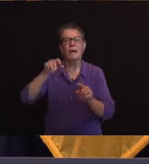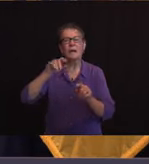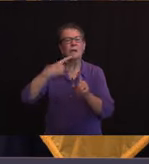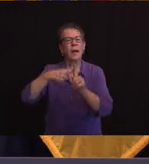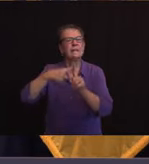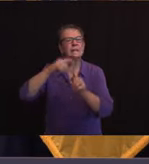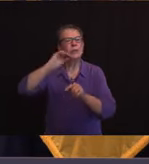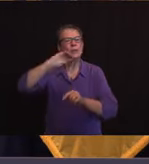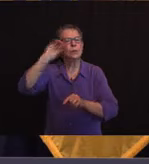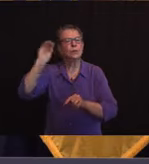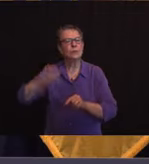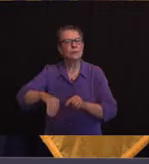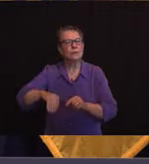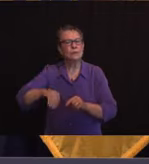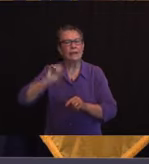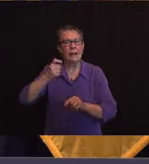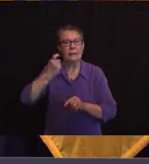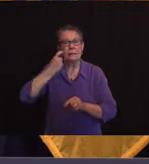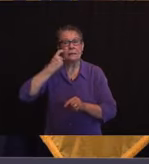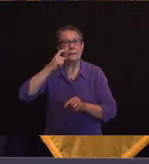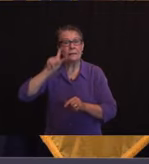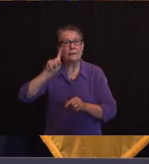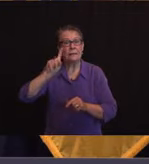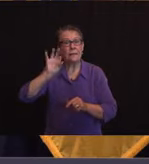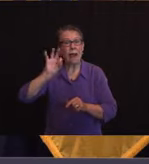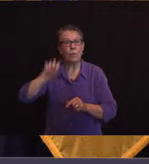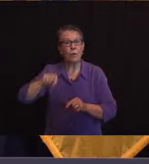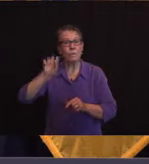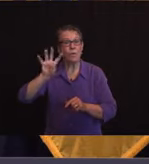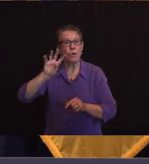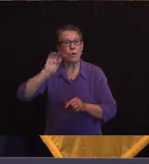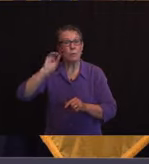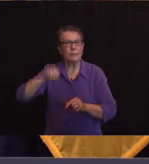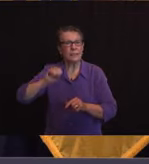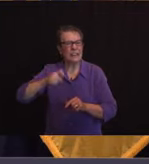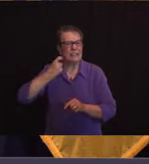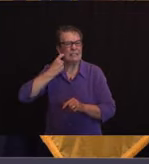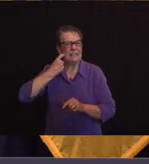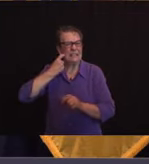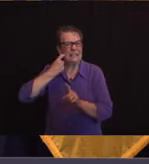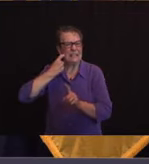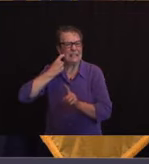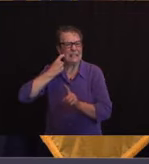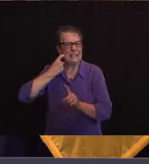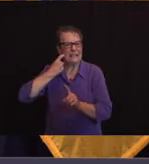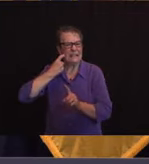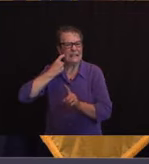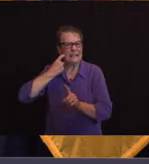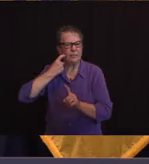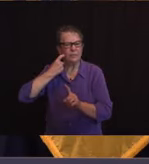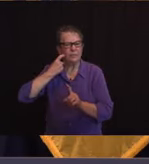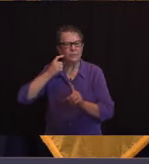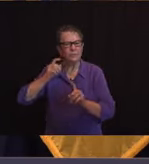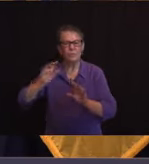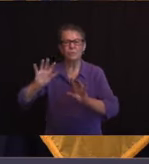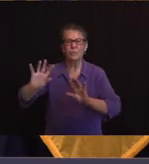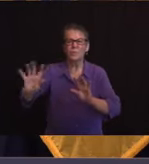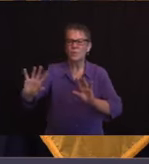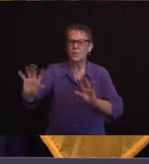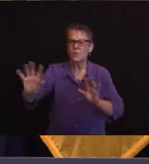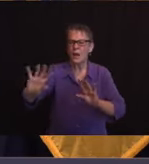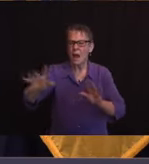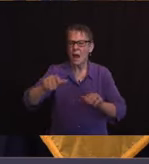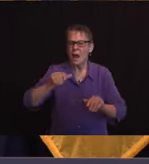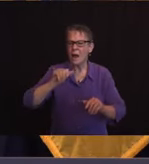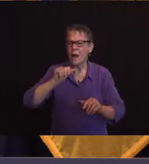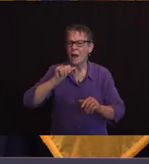month. Could you, Matt, Councilman, excuse me. Councilman. I mean, Dr.